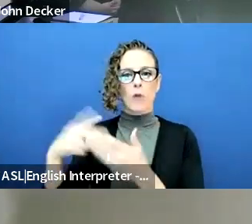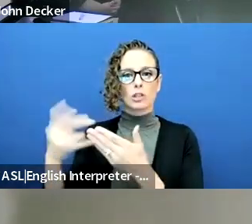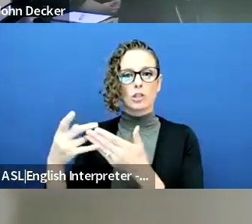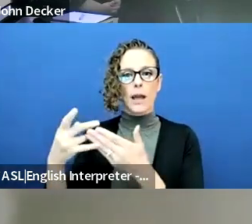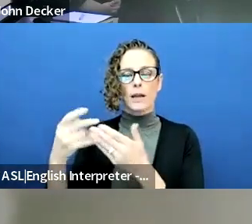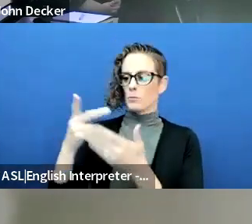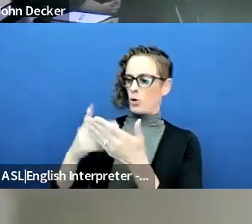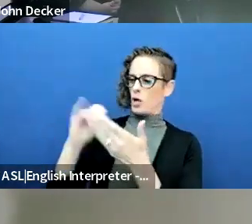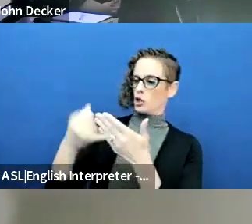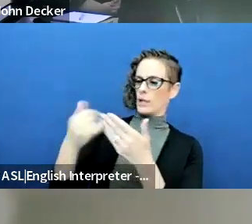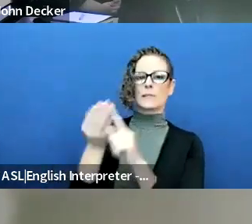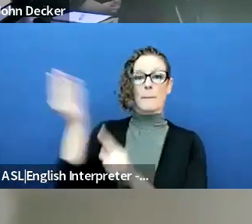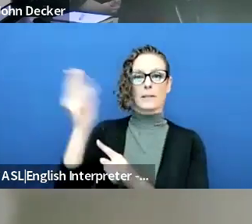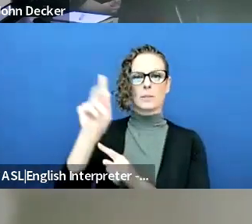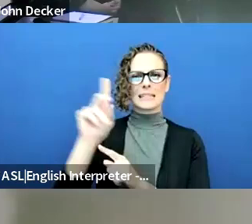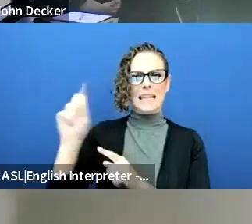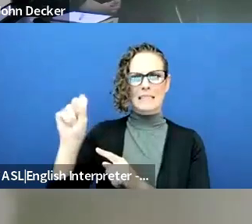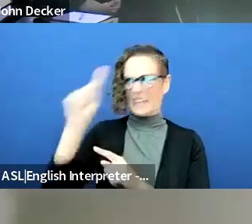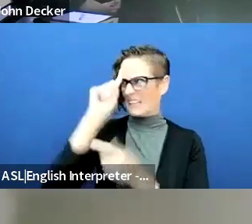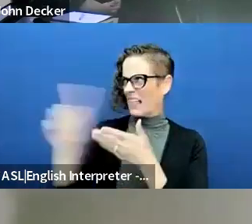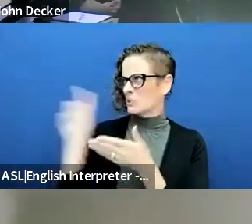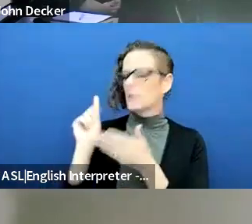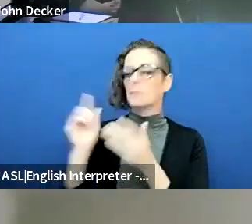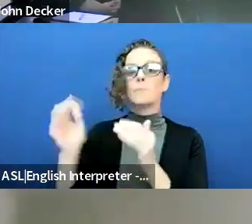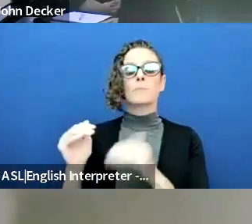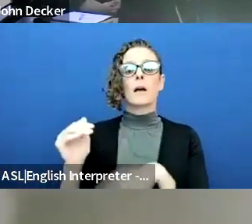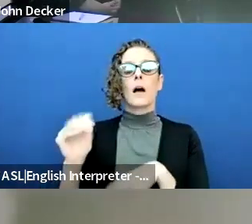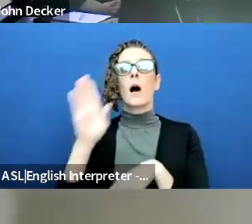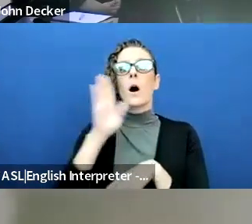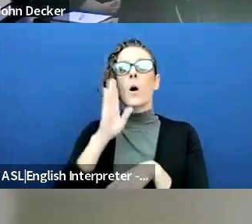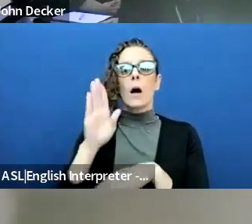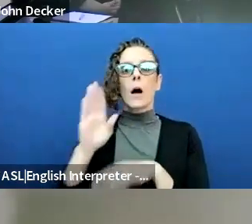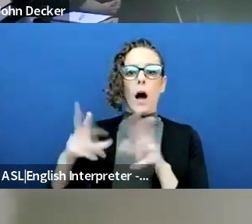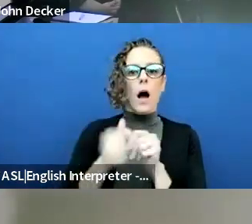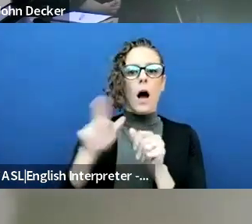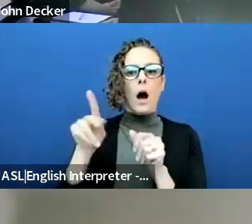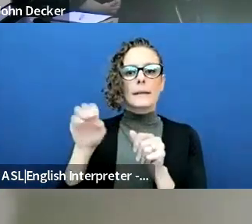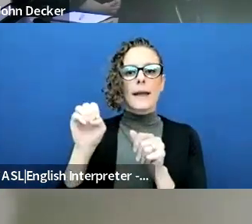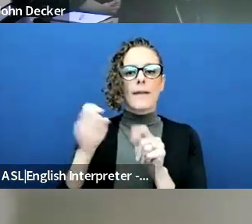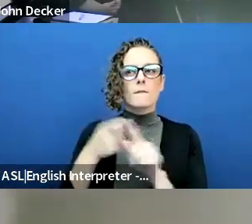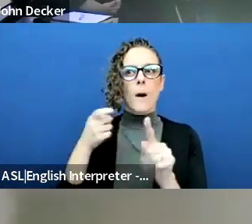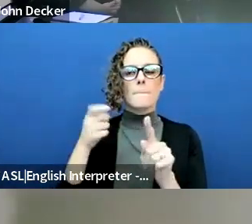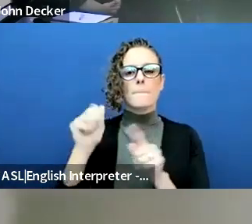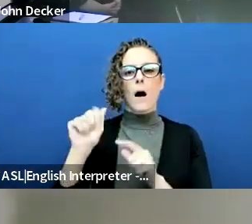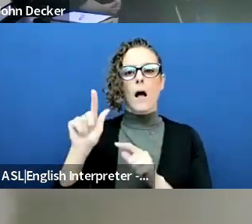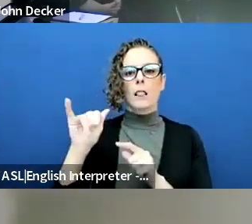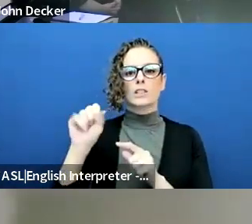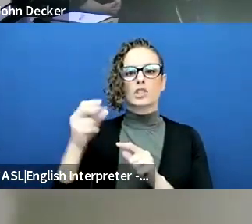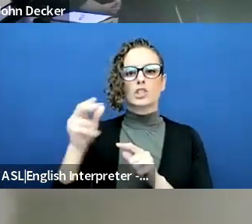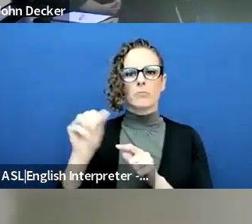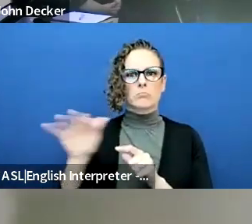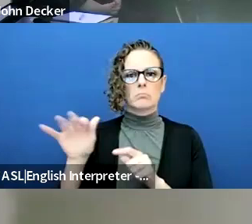submitted to DDS. I think that was last week. We are going to get an update from Alicia on